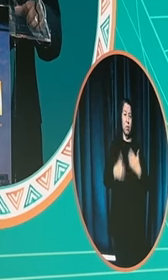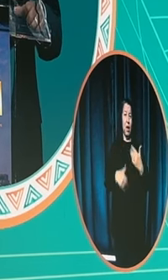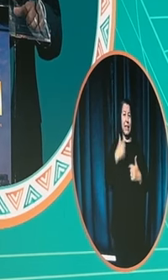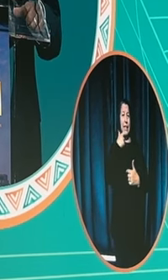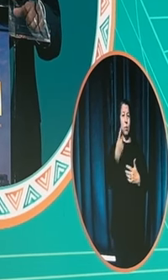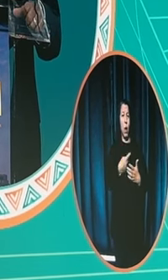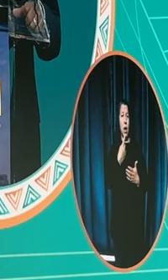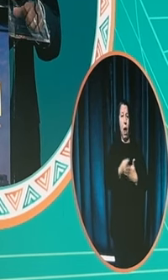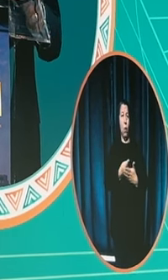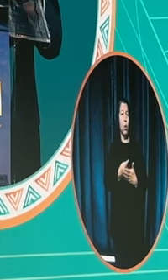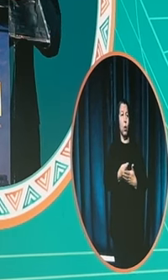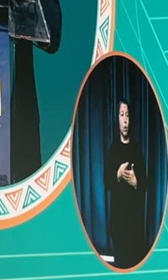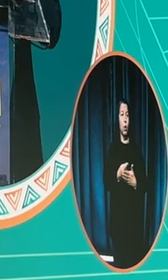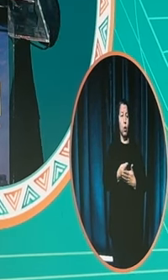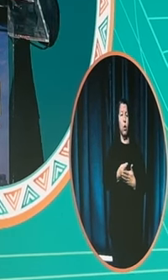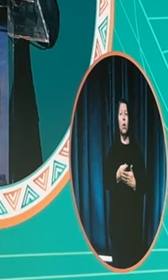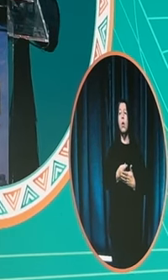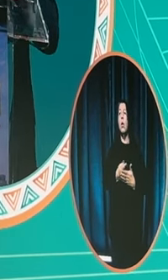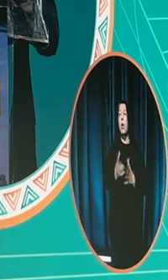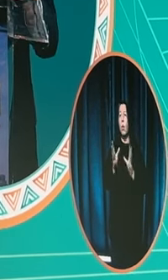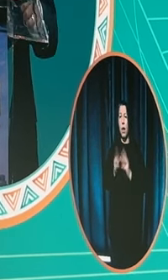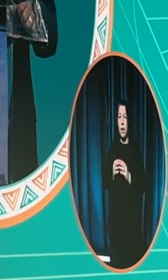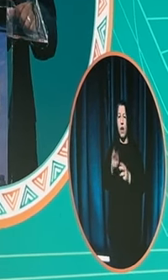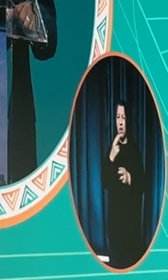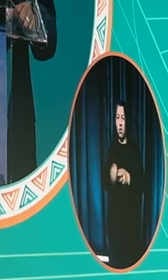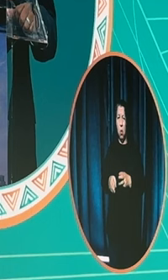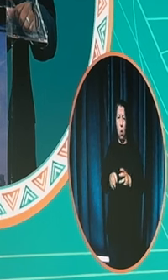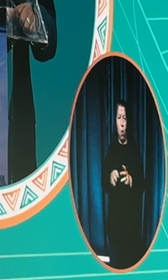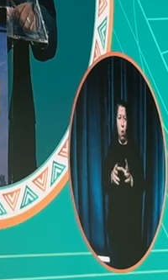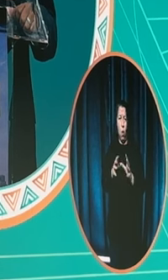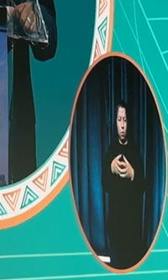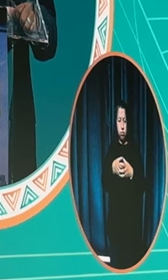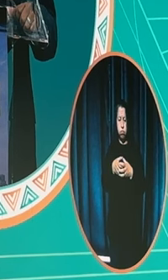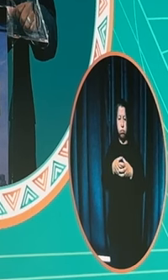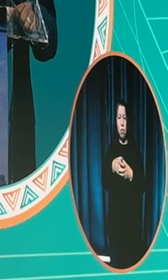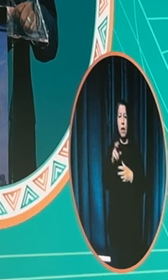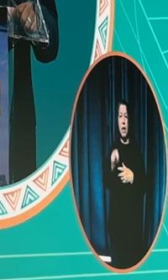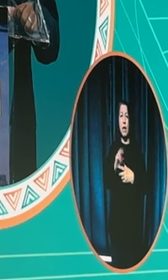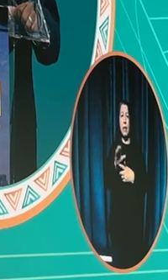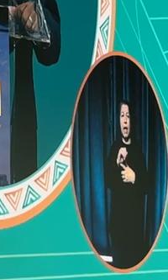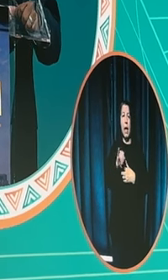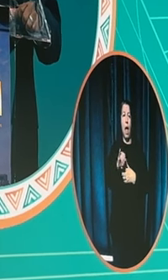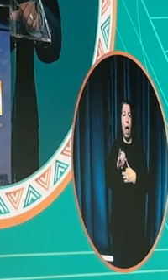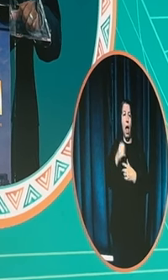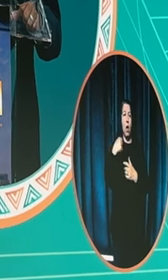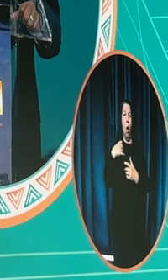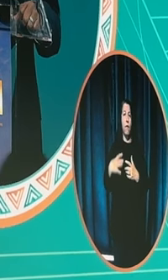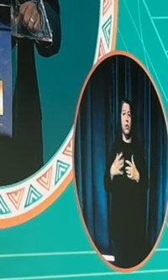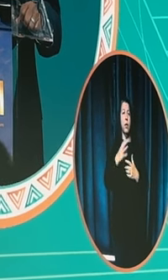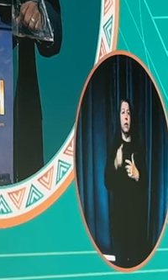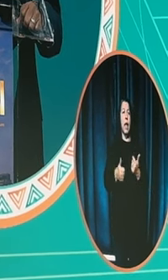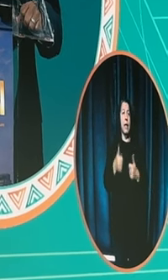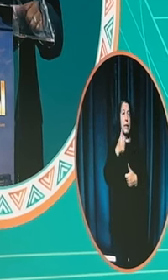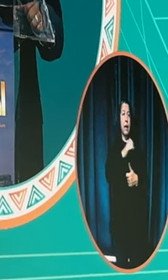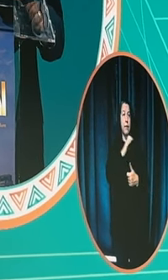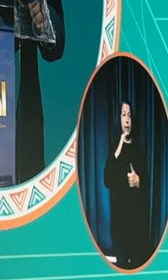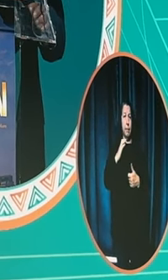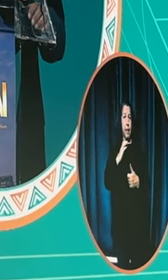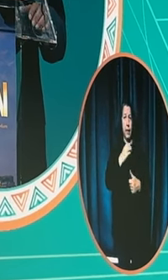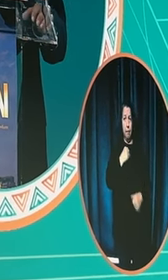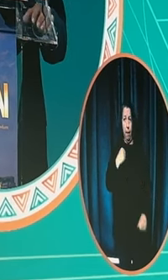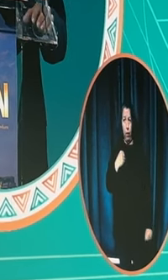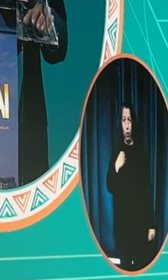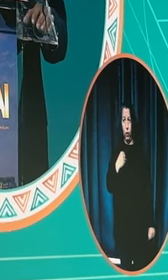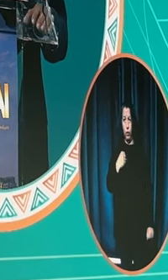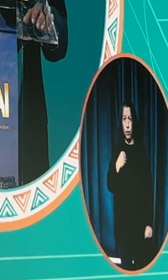so, had convened a quick huddle of NCAI officers and executive committee members.